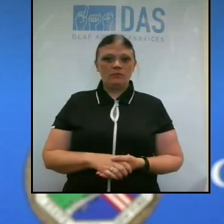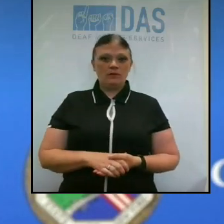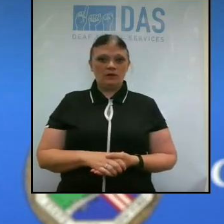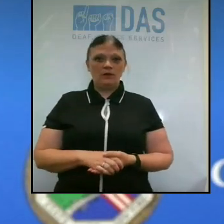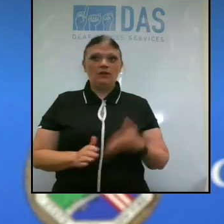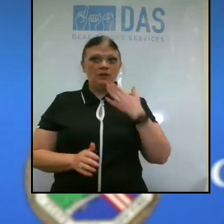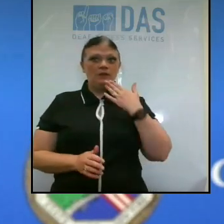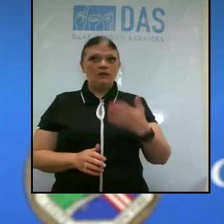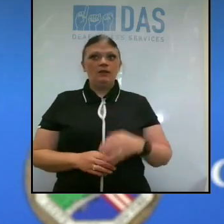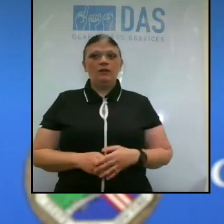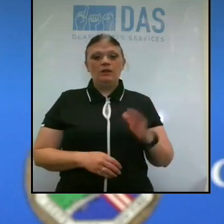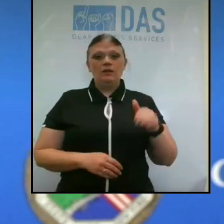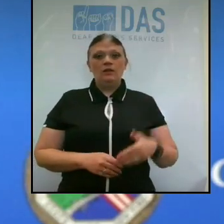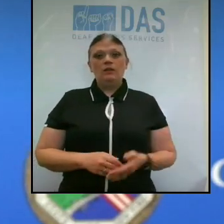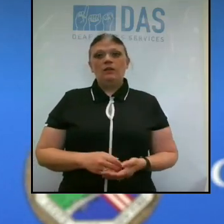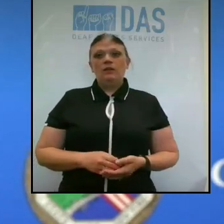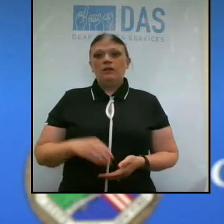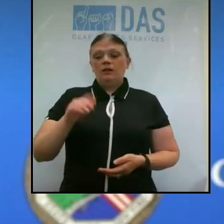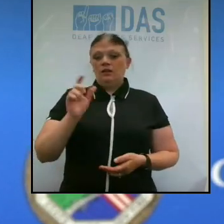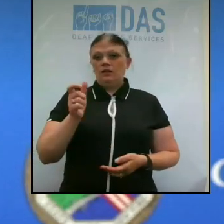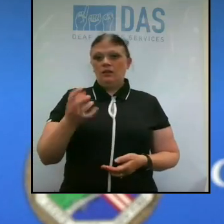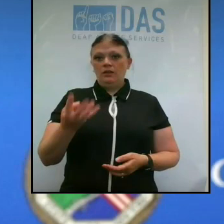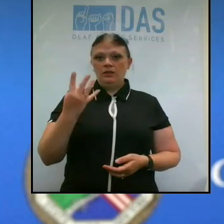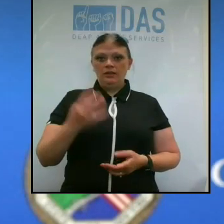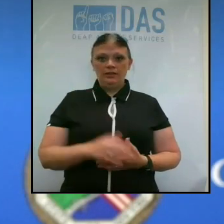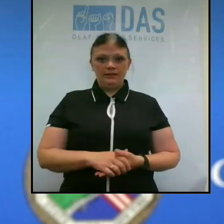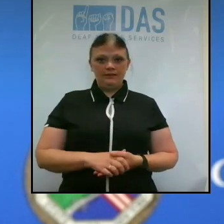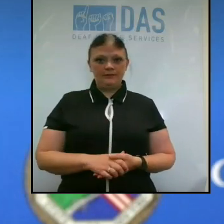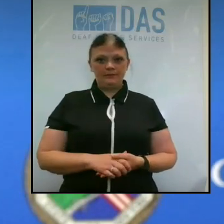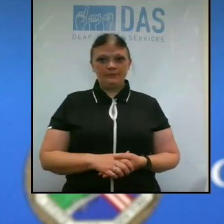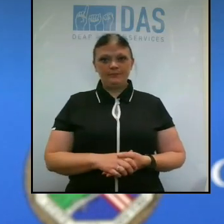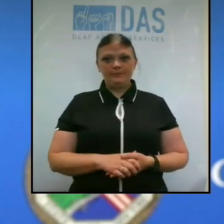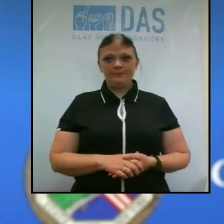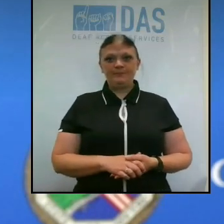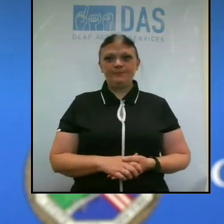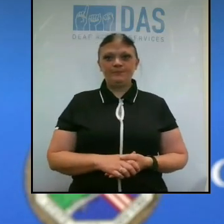Channel 4, yeah, you're welcome. Channel 4, Marley Tuskus.